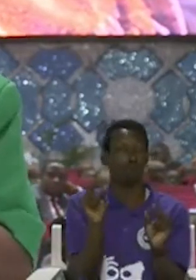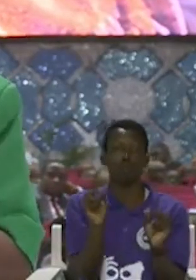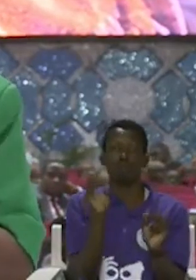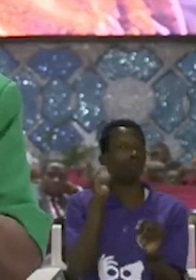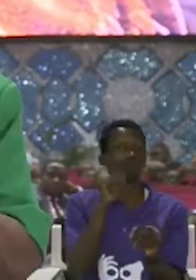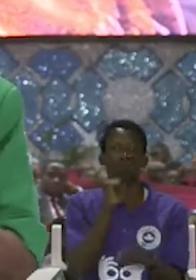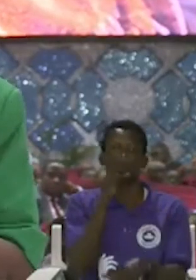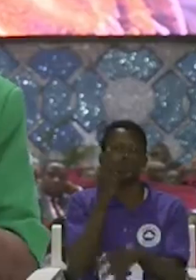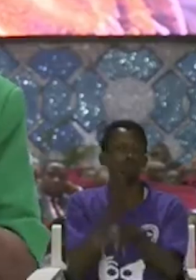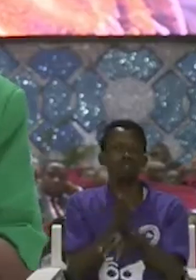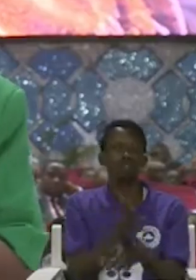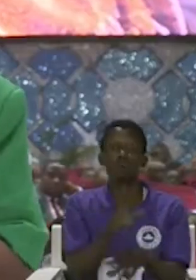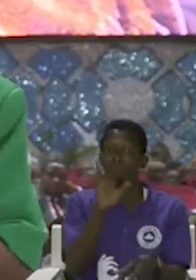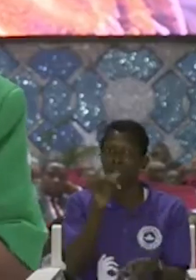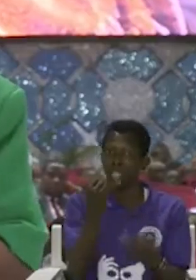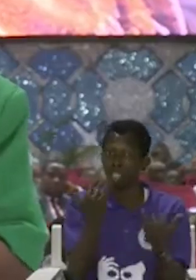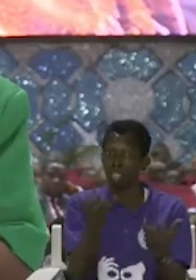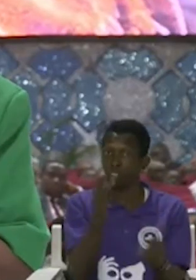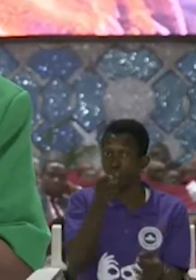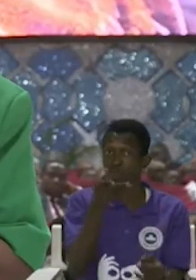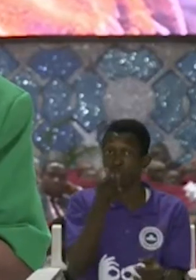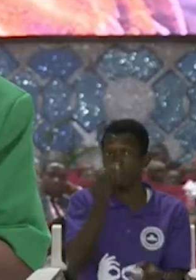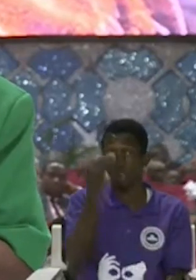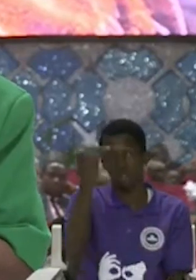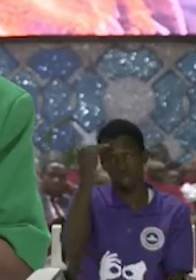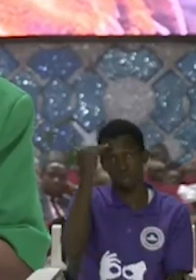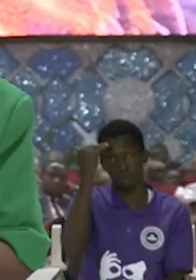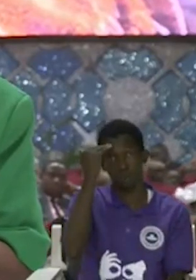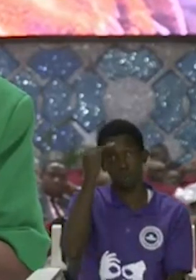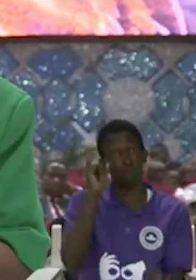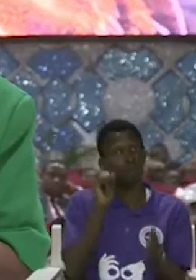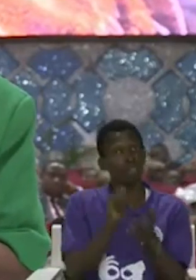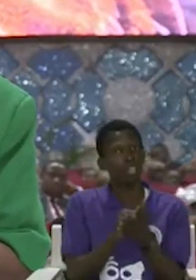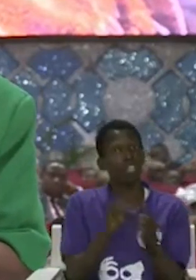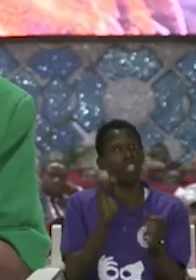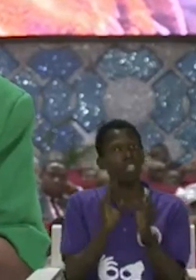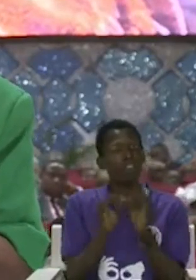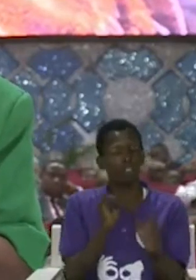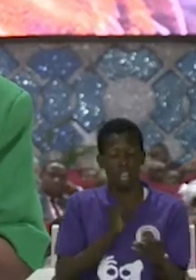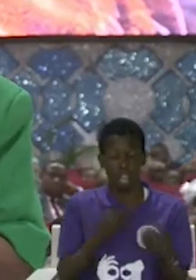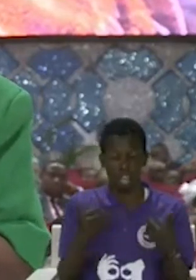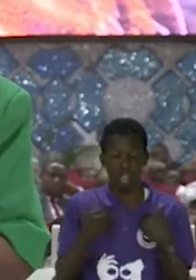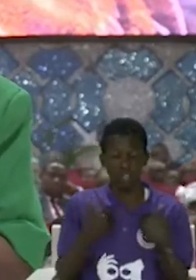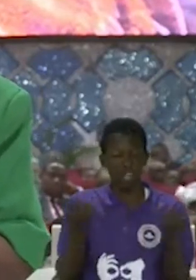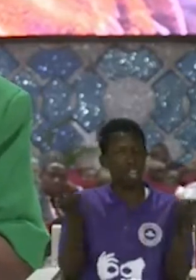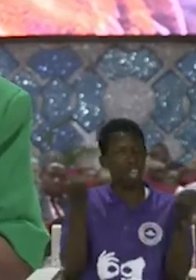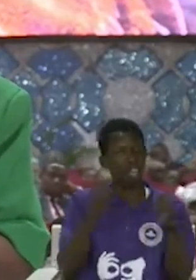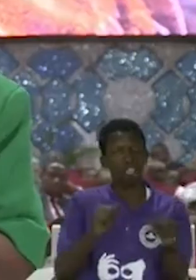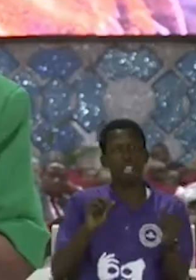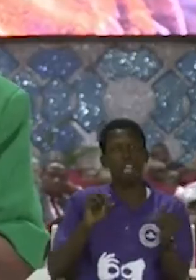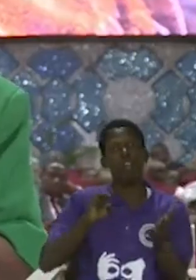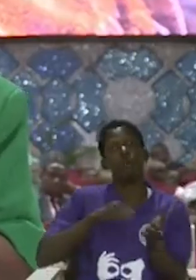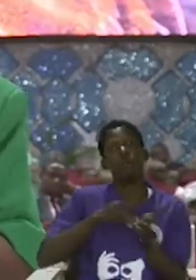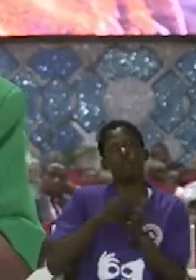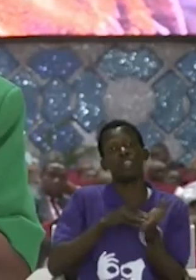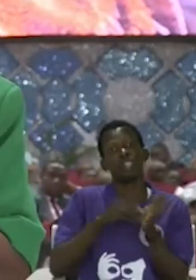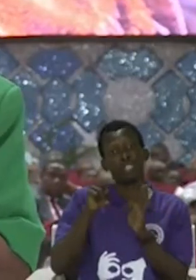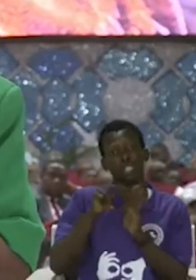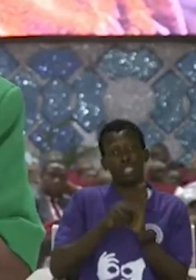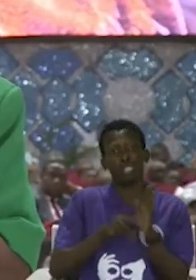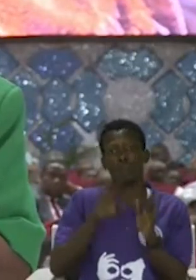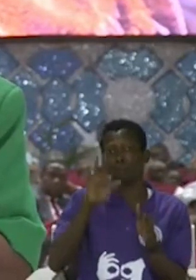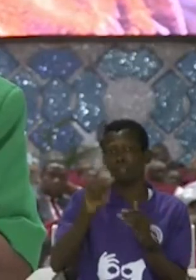By now you should know that if I have any weakness, by the grace of